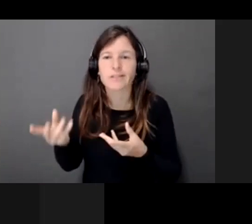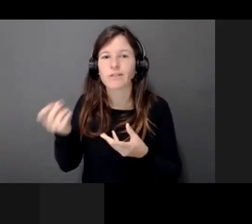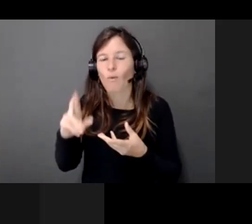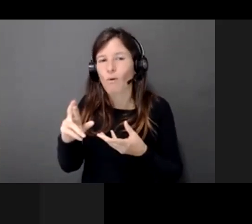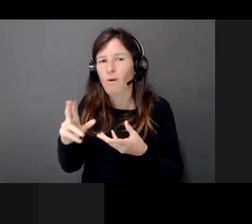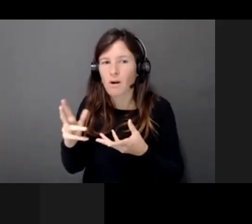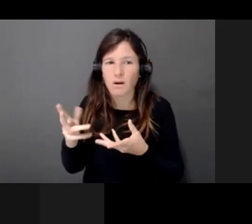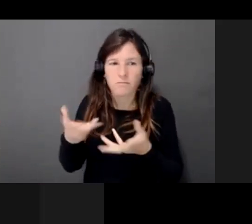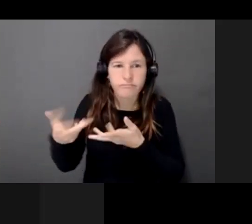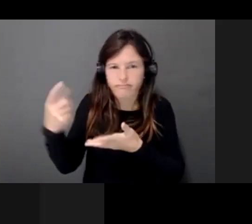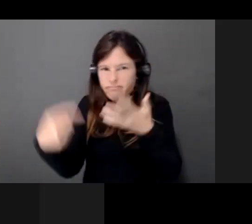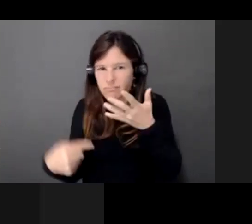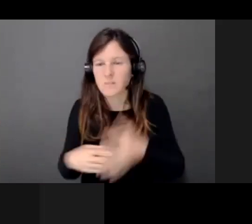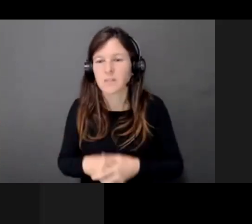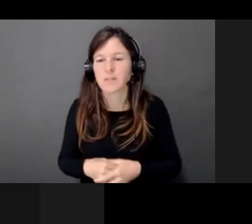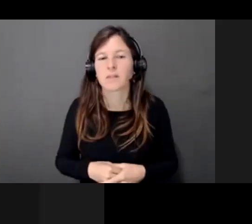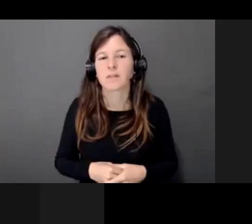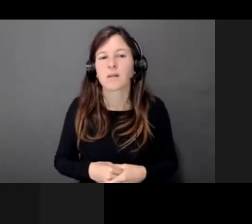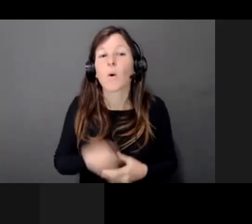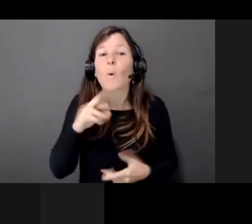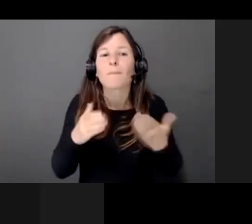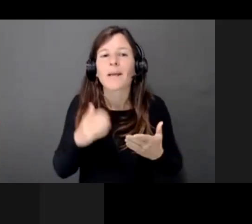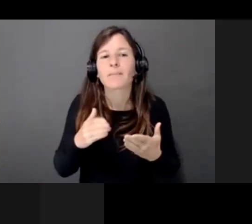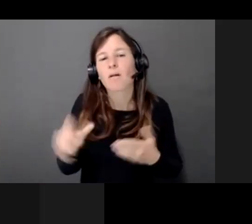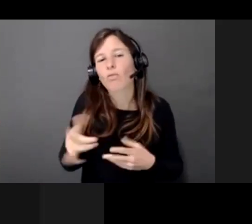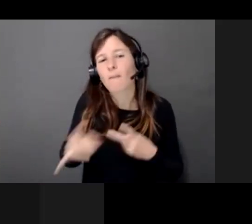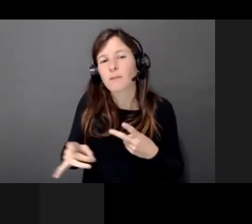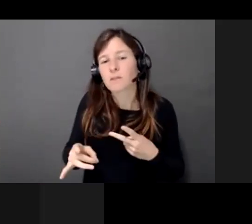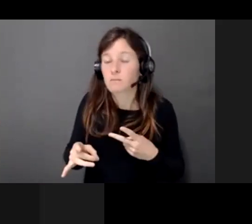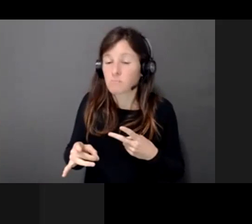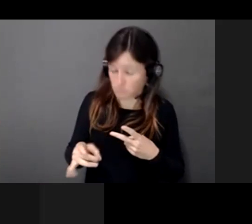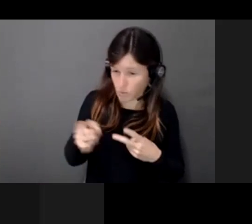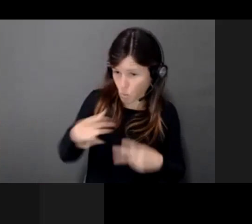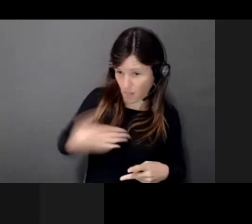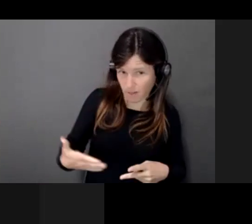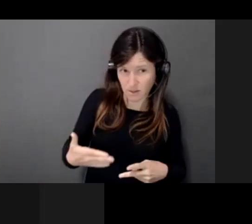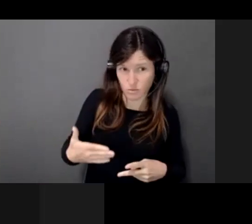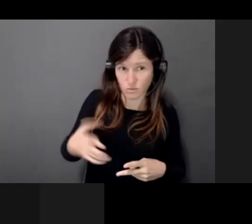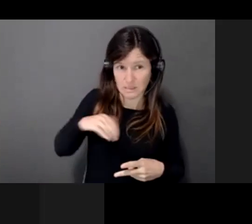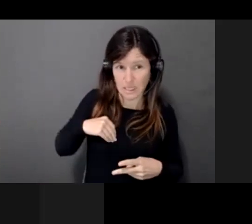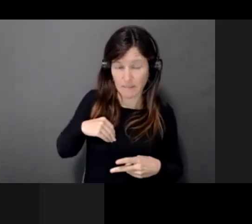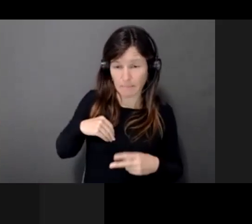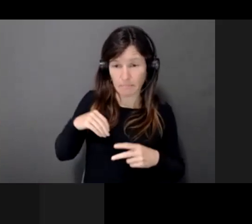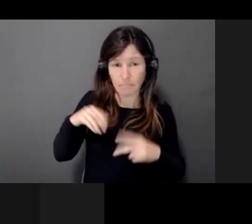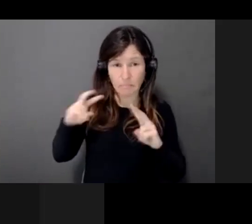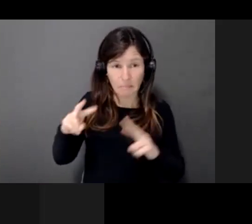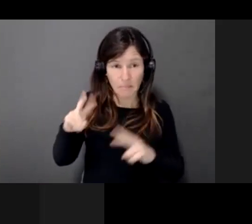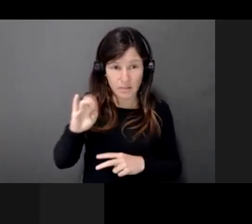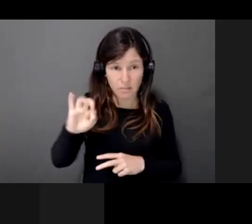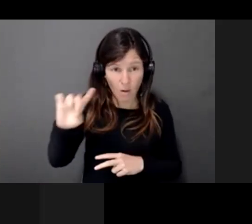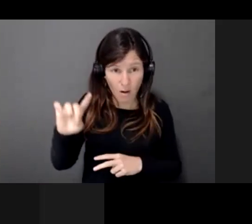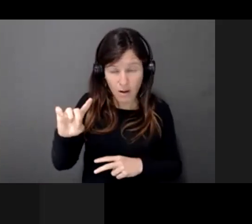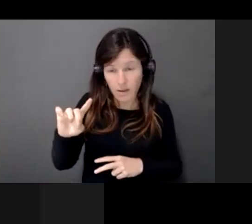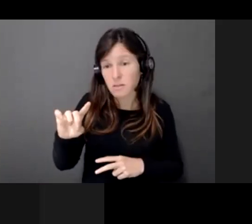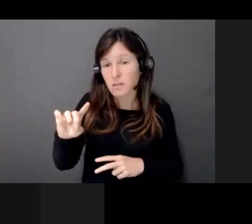proceed on this matter if the defendant enters into a peace bond. Okay, and what might that mean? Maybe that means that the two older